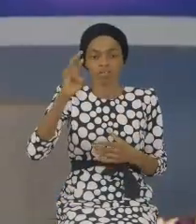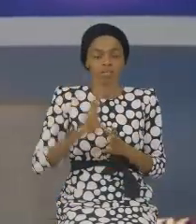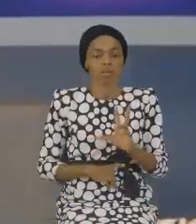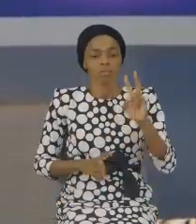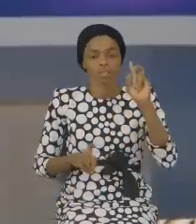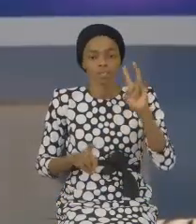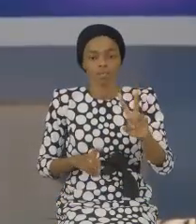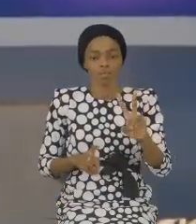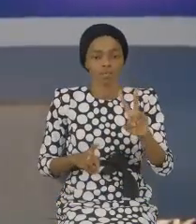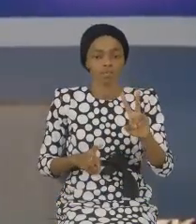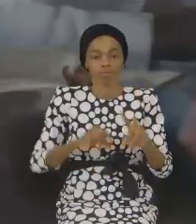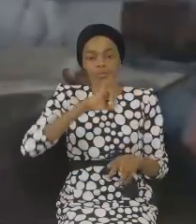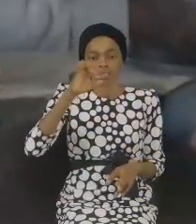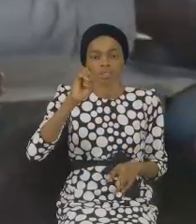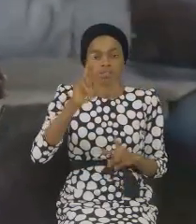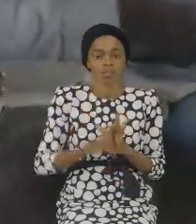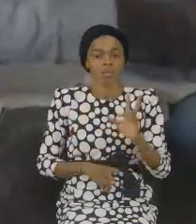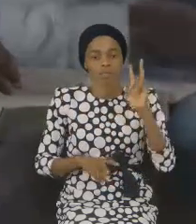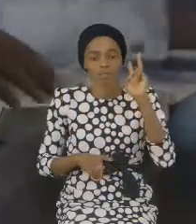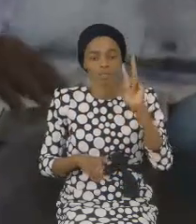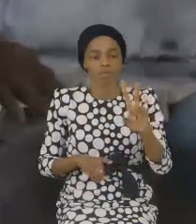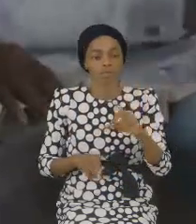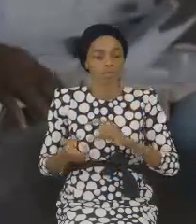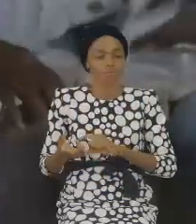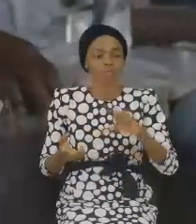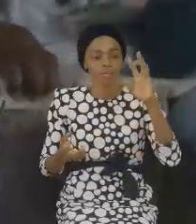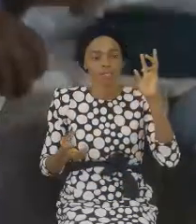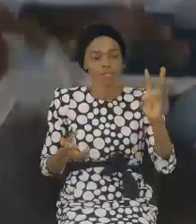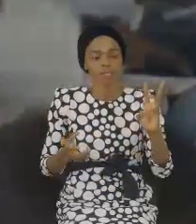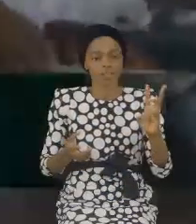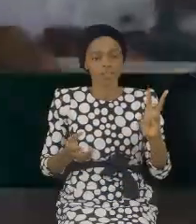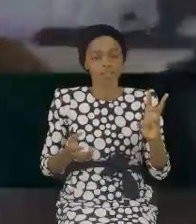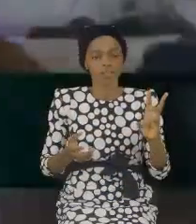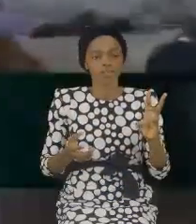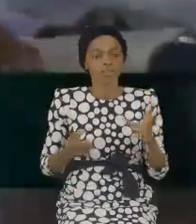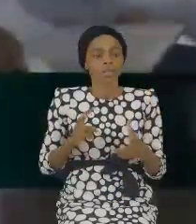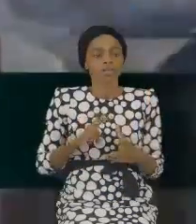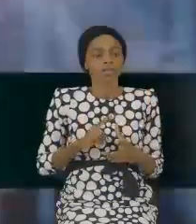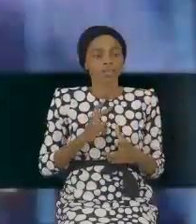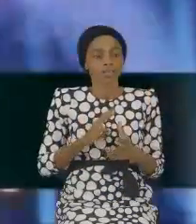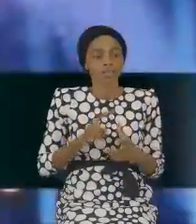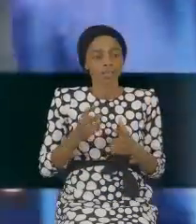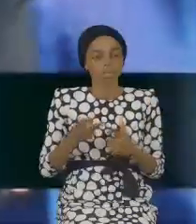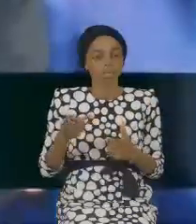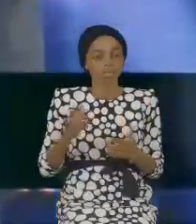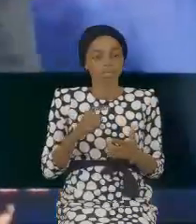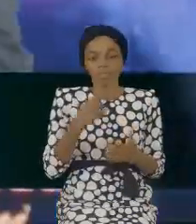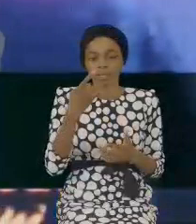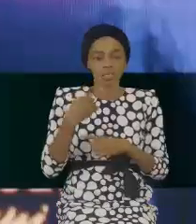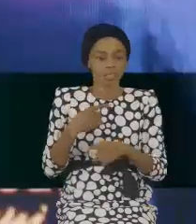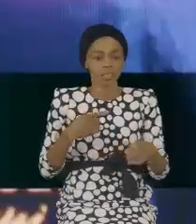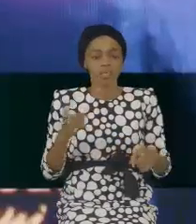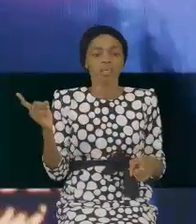from verse 6, Jeremiah chapter 2, reading from verse 6, it says, neither said